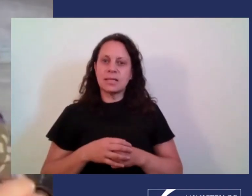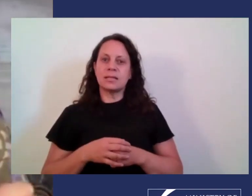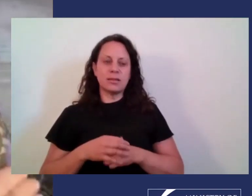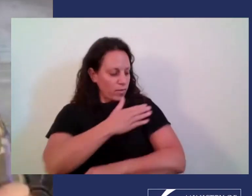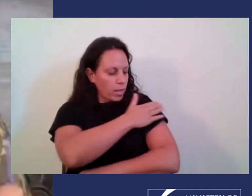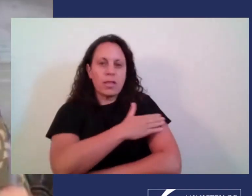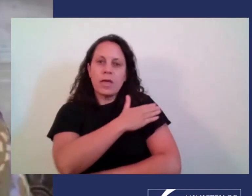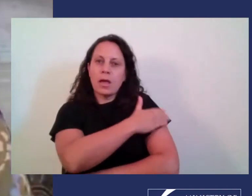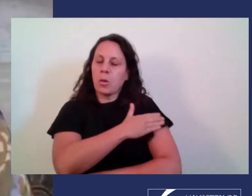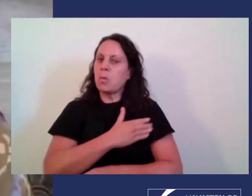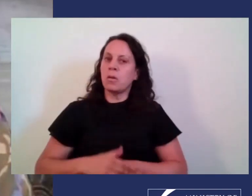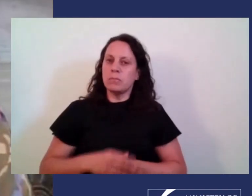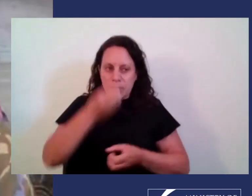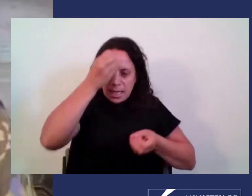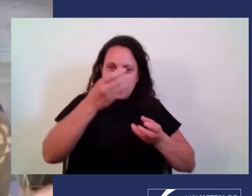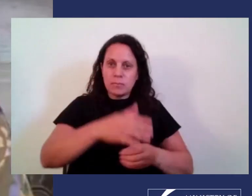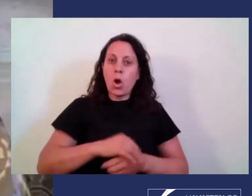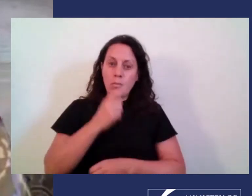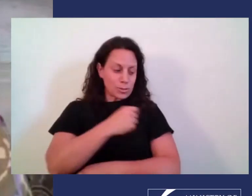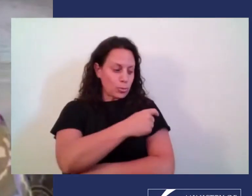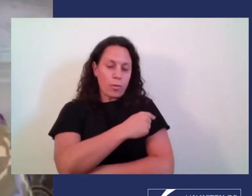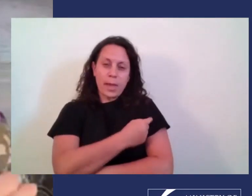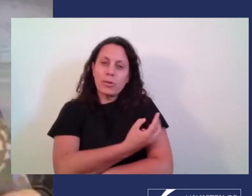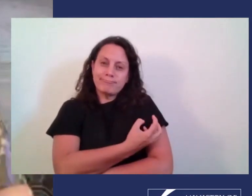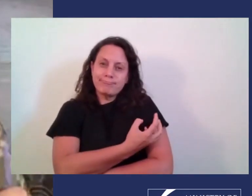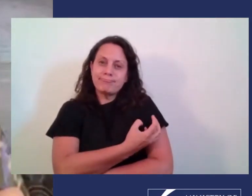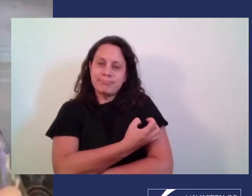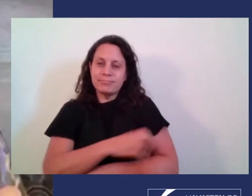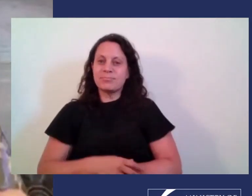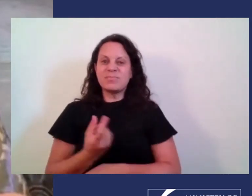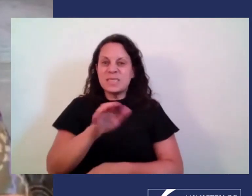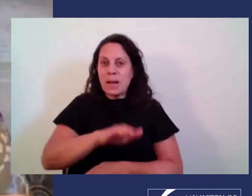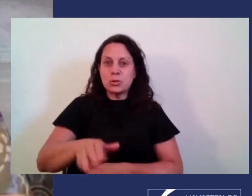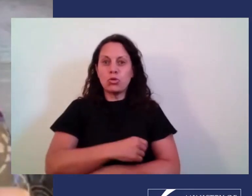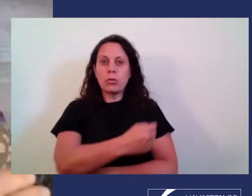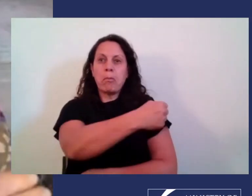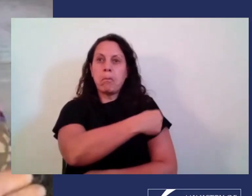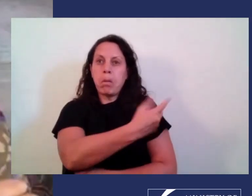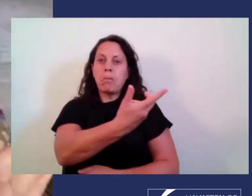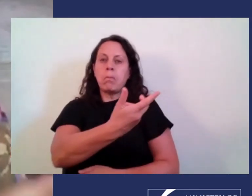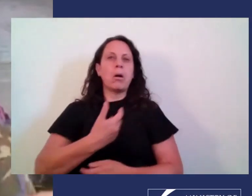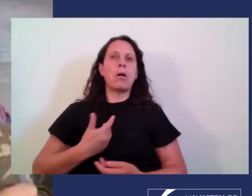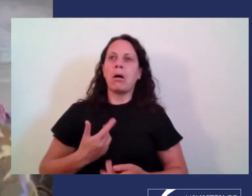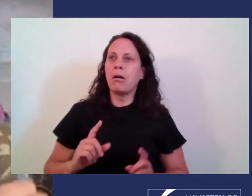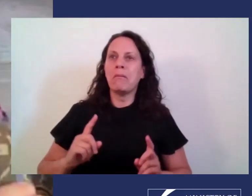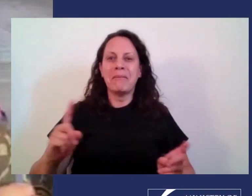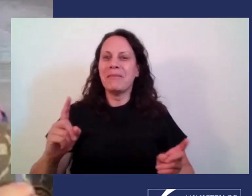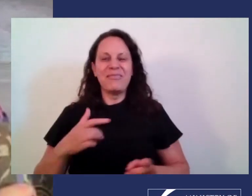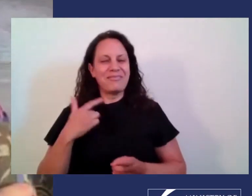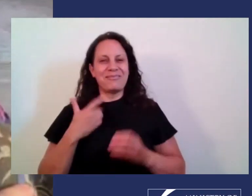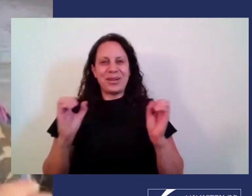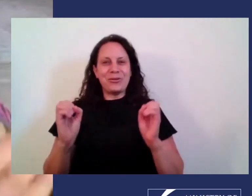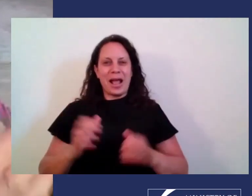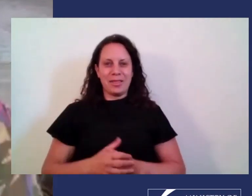know. It's likely to be sore. For some tamariki, they don't even feel it. And for others, it